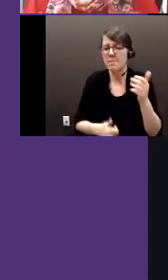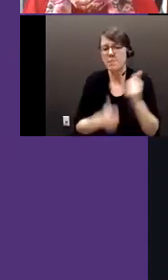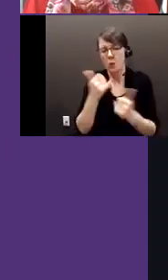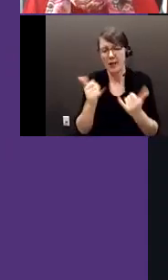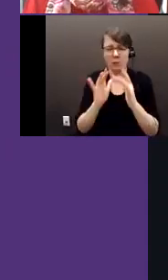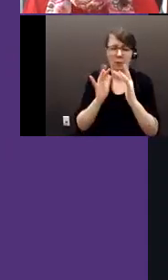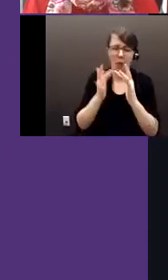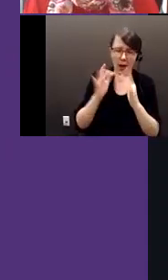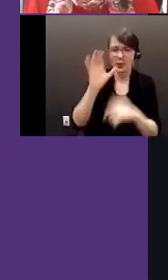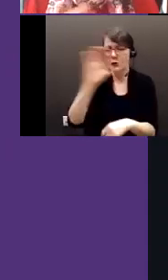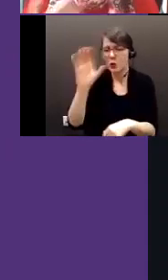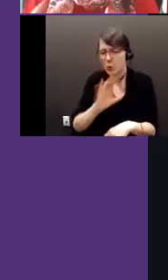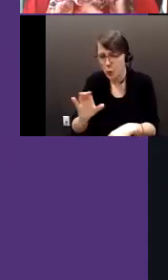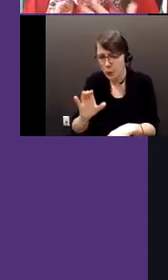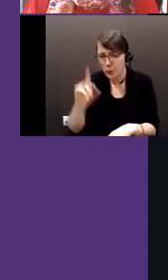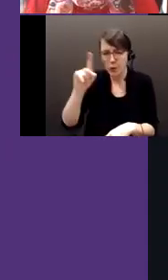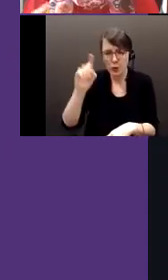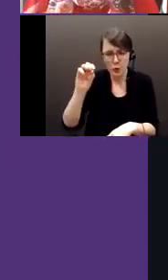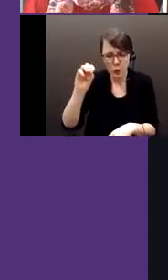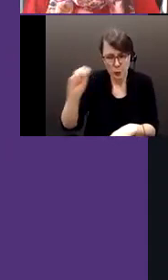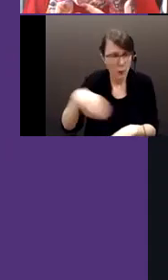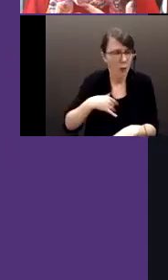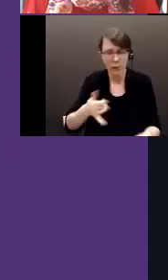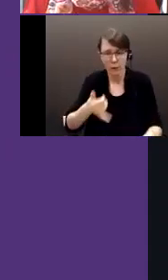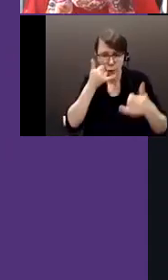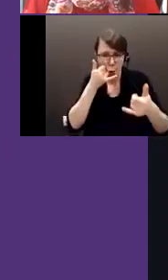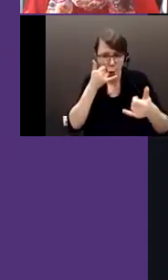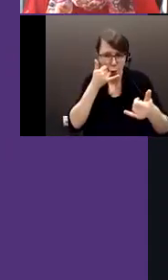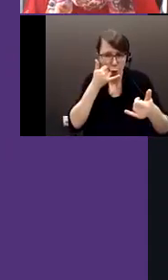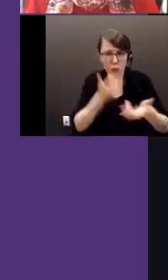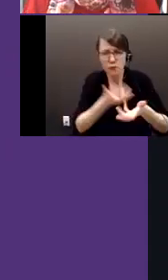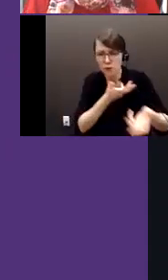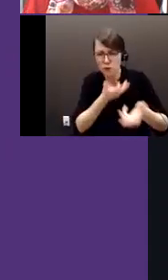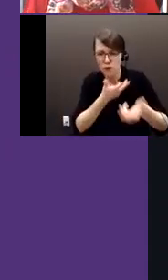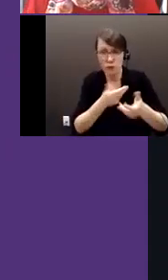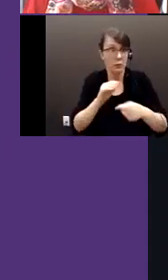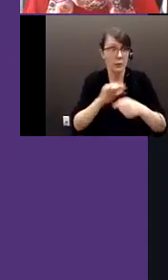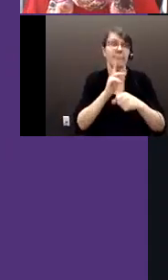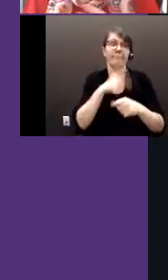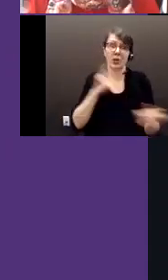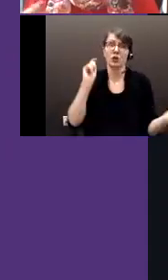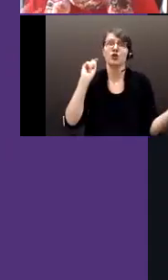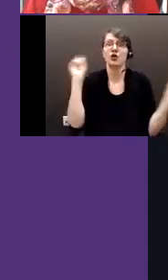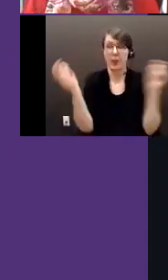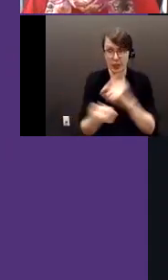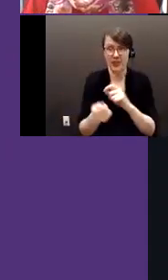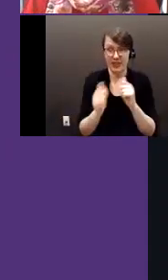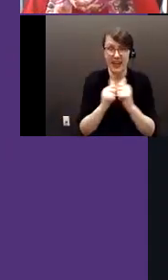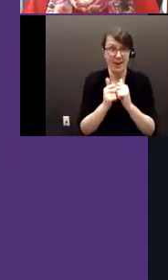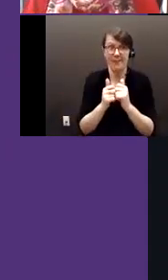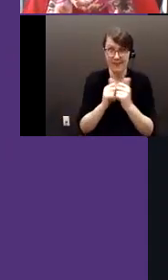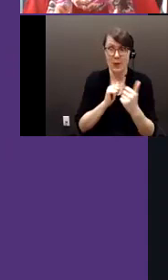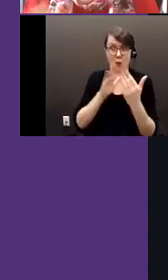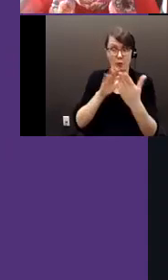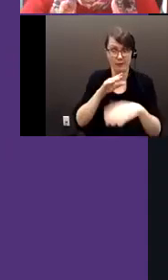phone. So it's really interesting because it's really shifted the dynamic and what counseling looks